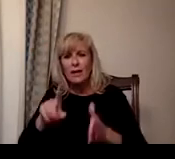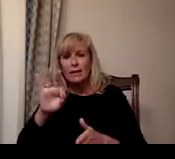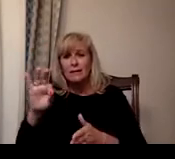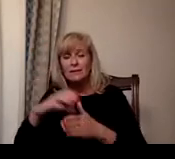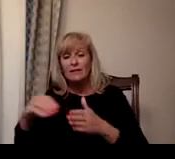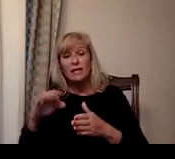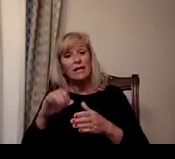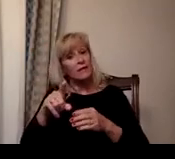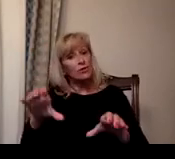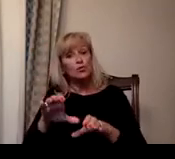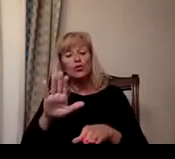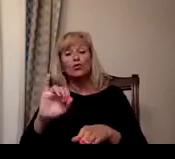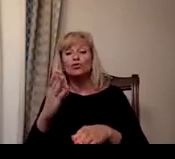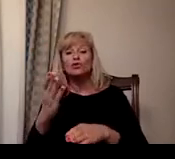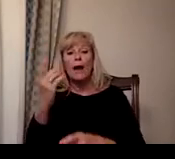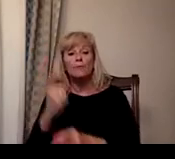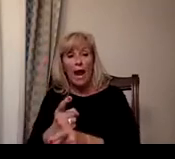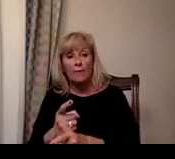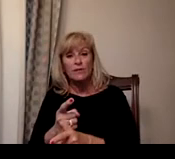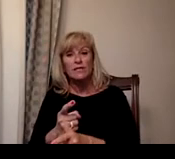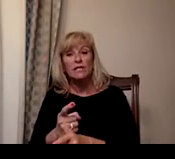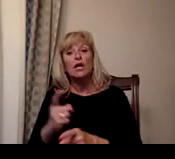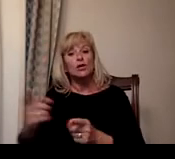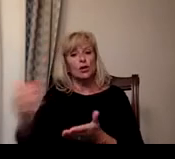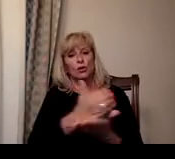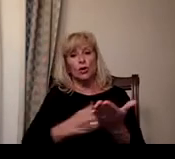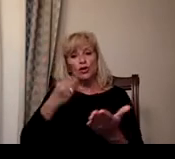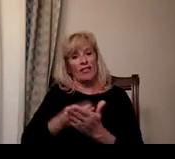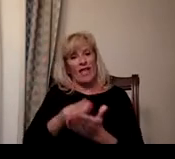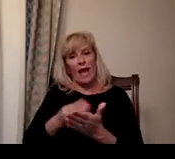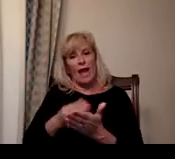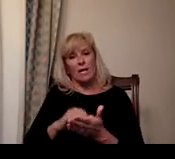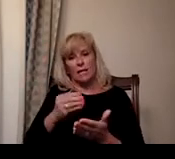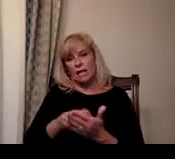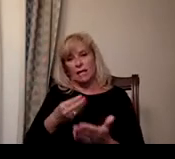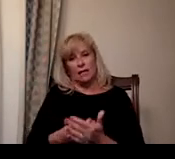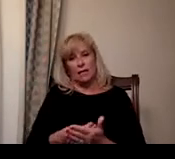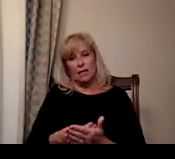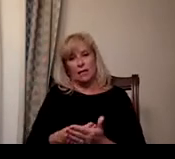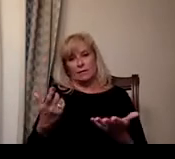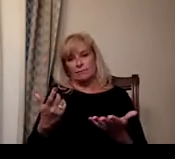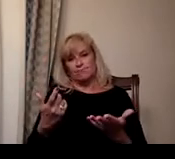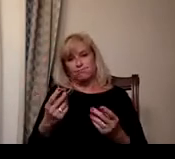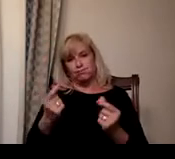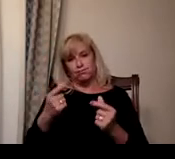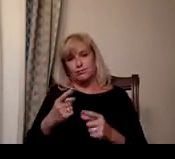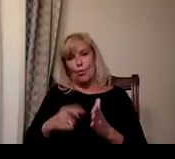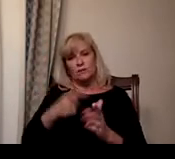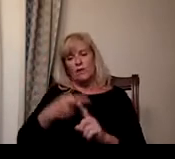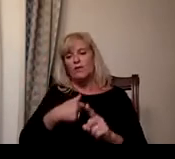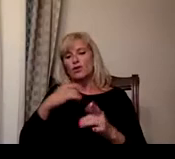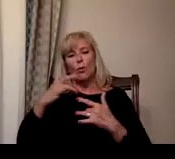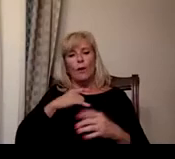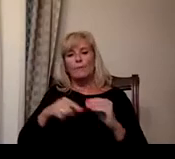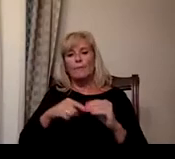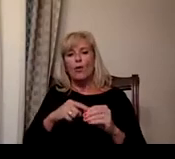done our job properly, you are making that and then some monthly. So you won't even worry about that $99 renewal fee.